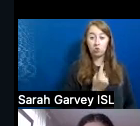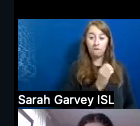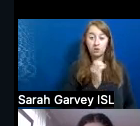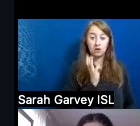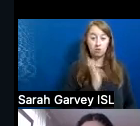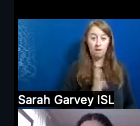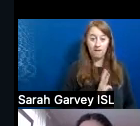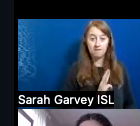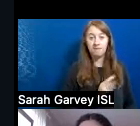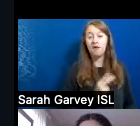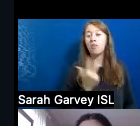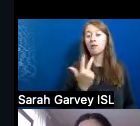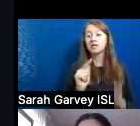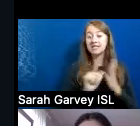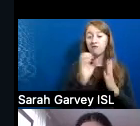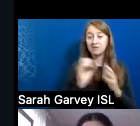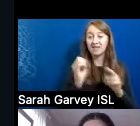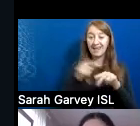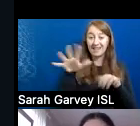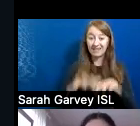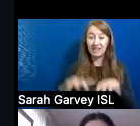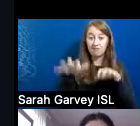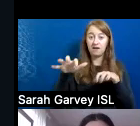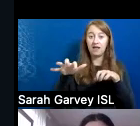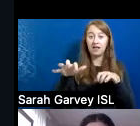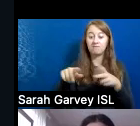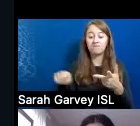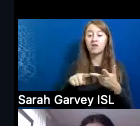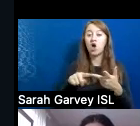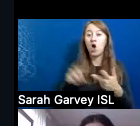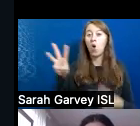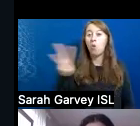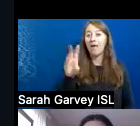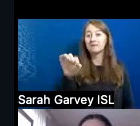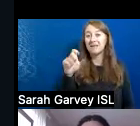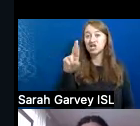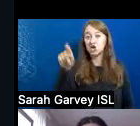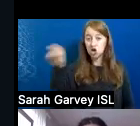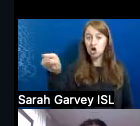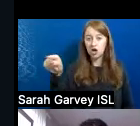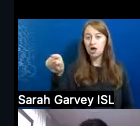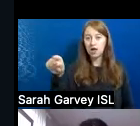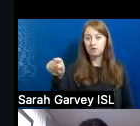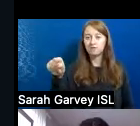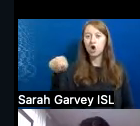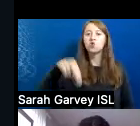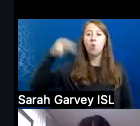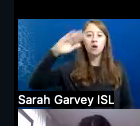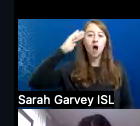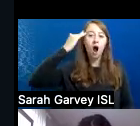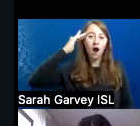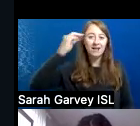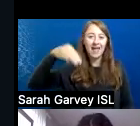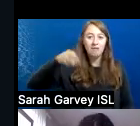in the Assembly, and then at Westminster, among the Northern Irish MPs, 22% of them are